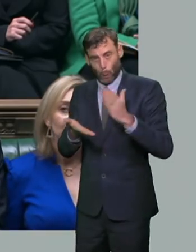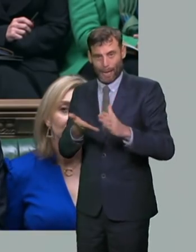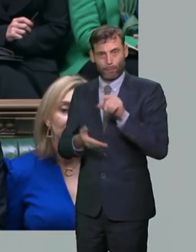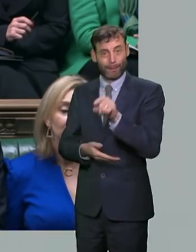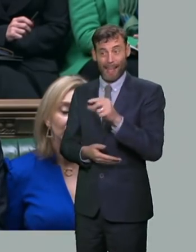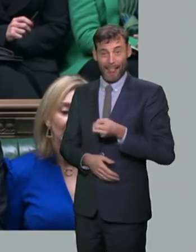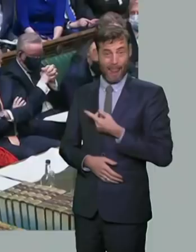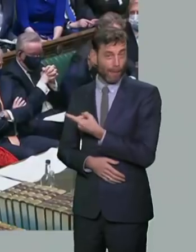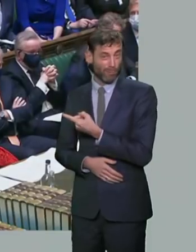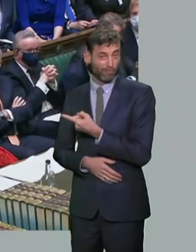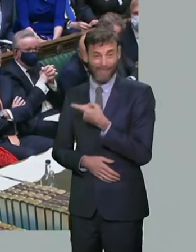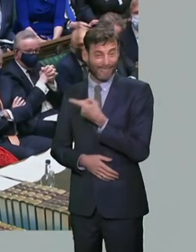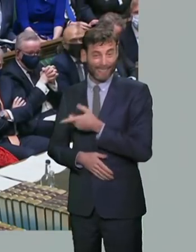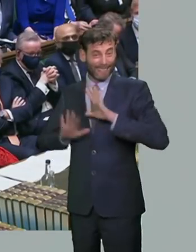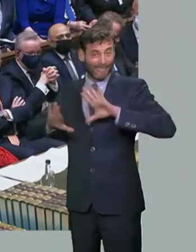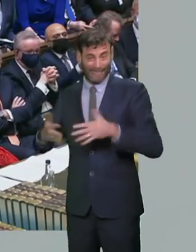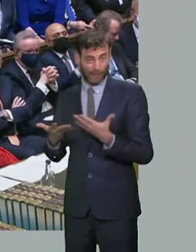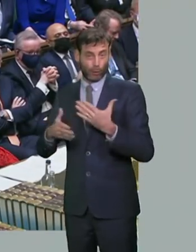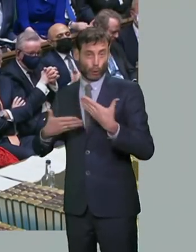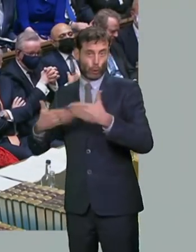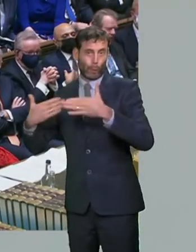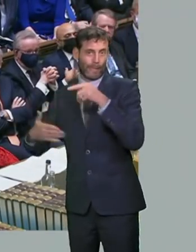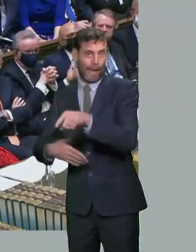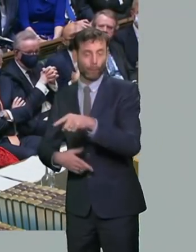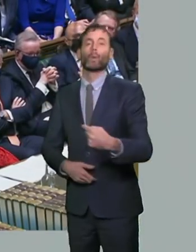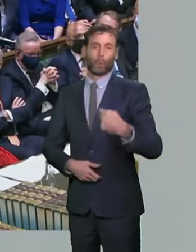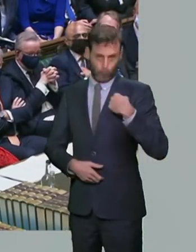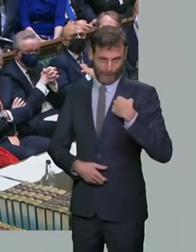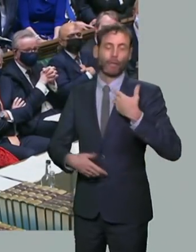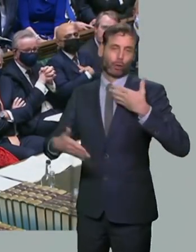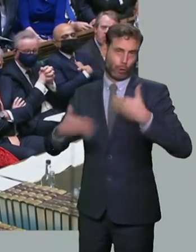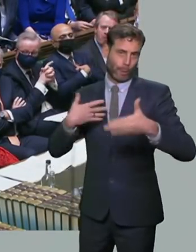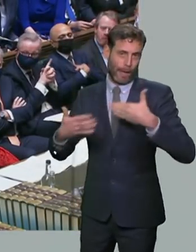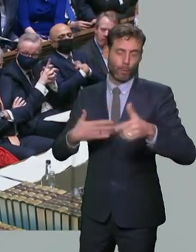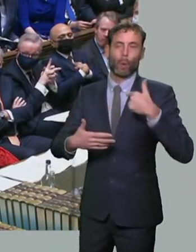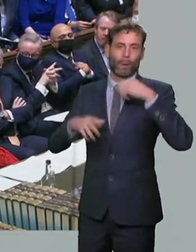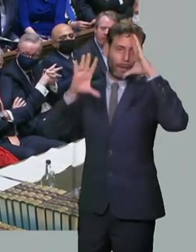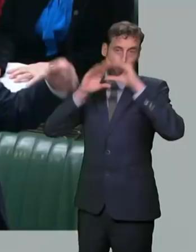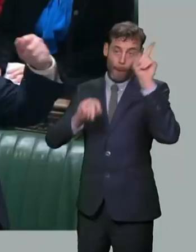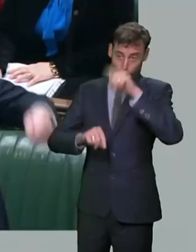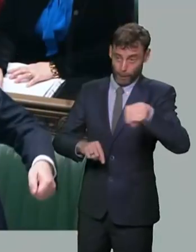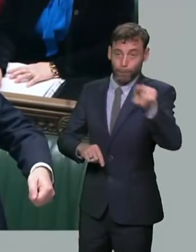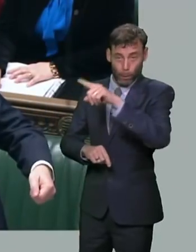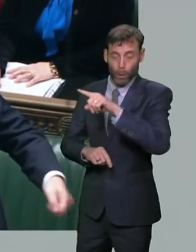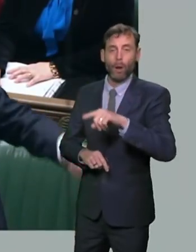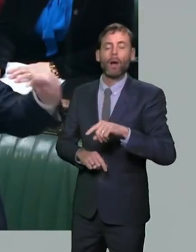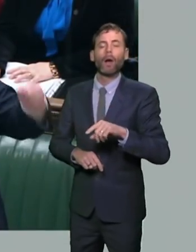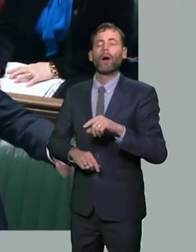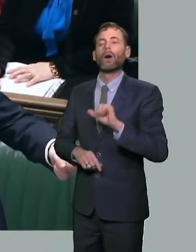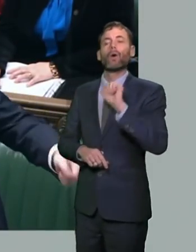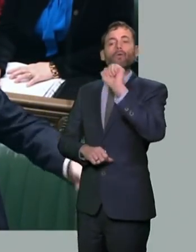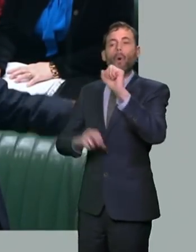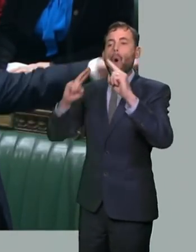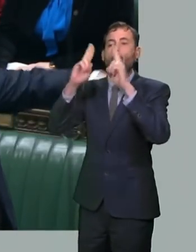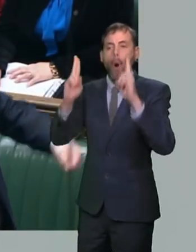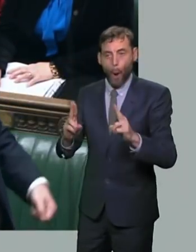never fixed in all their years in office, Mr. Speaker, we are saying to the people of this country that we will disregard your